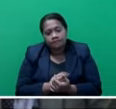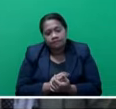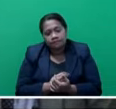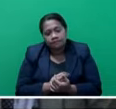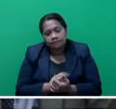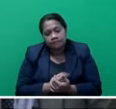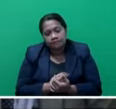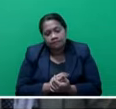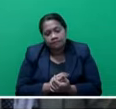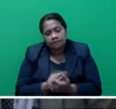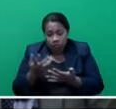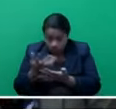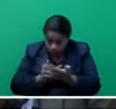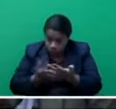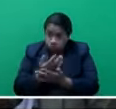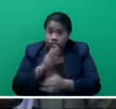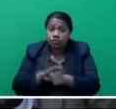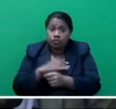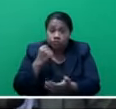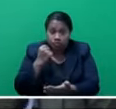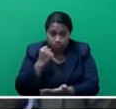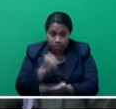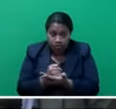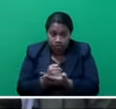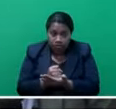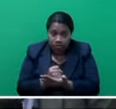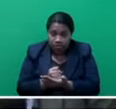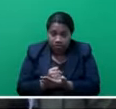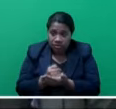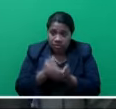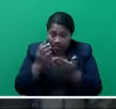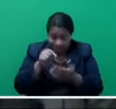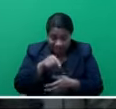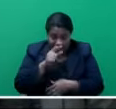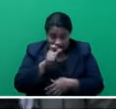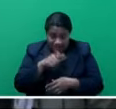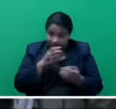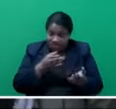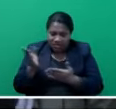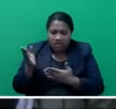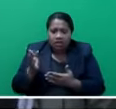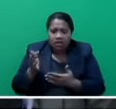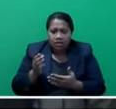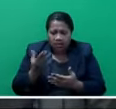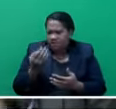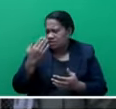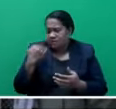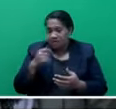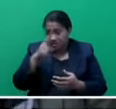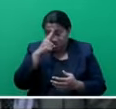that the referral actually has a benefit. We've had in the past patients who, for